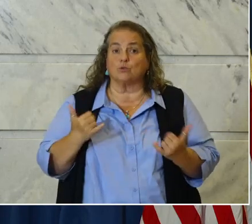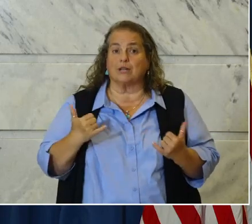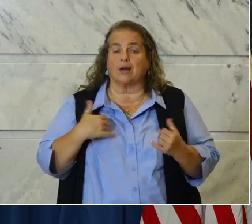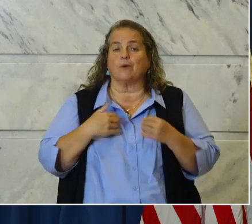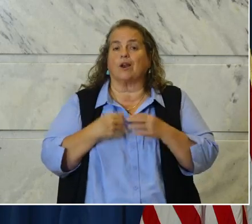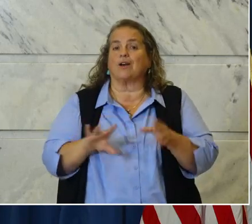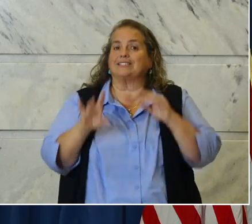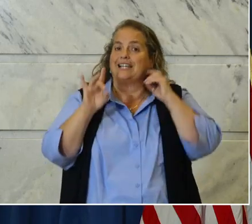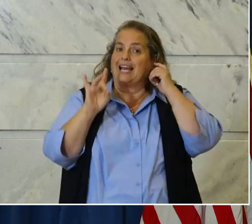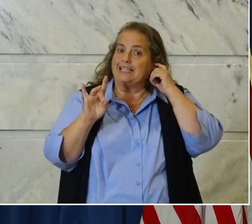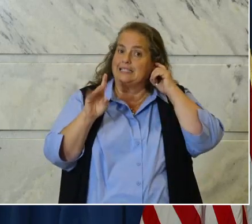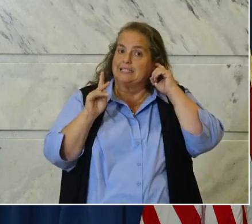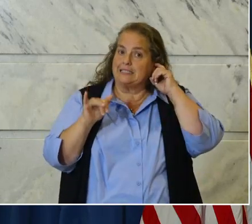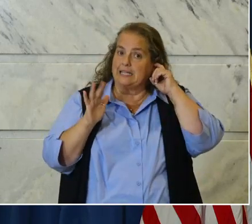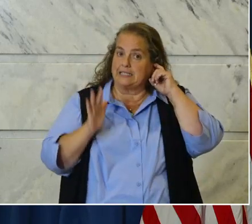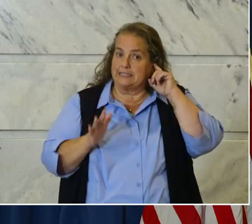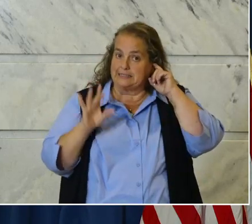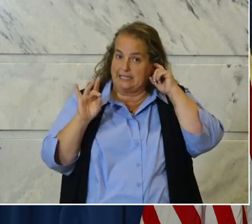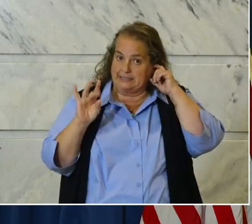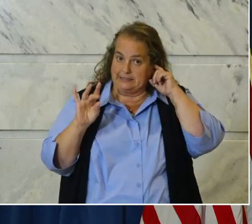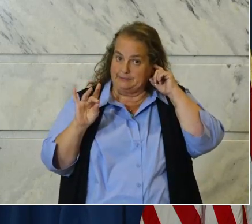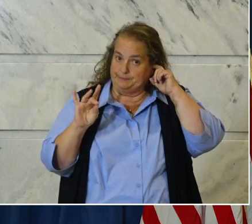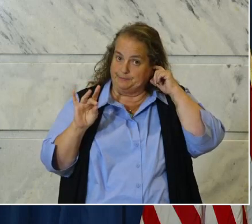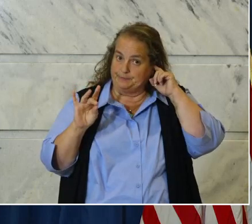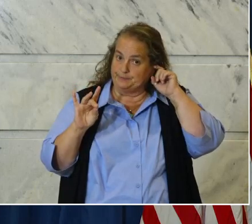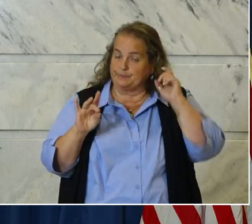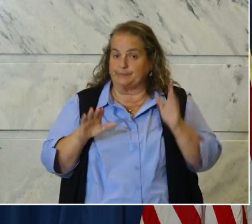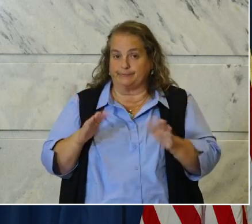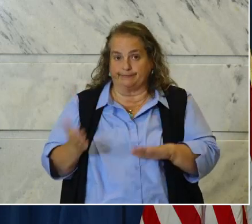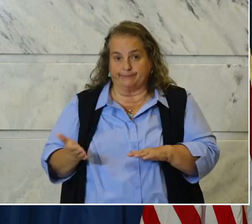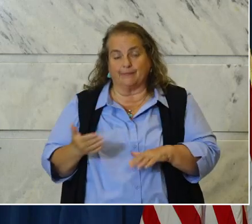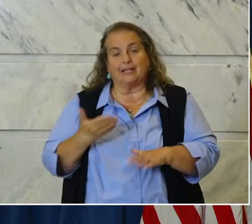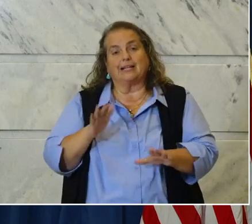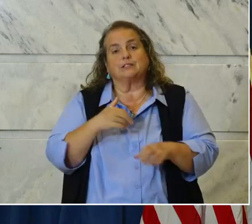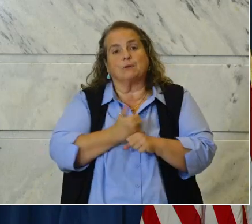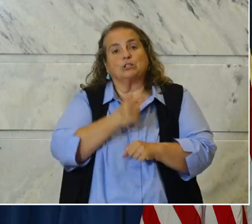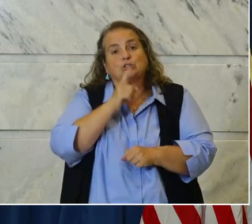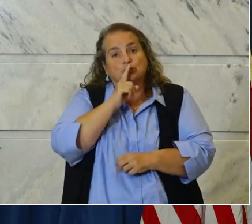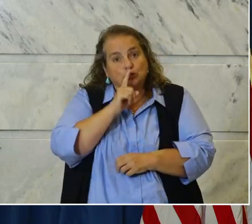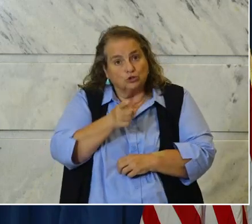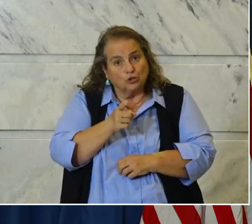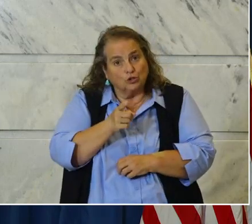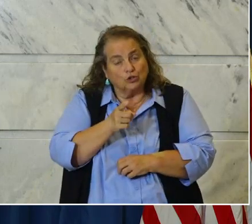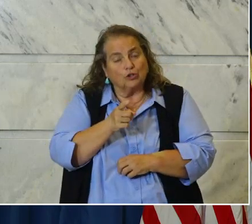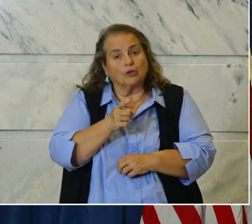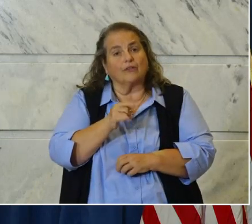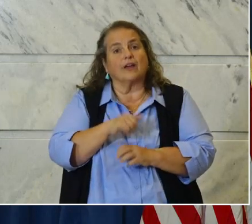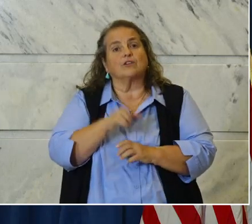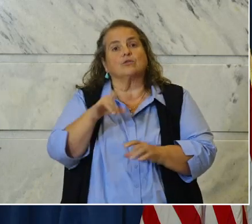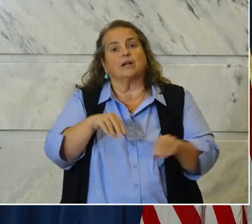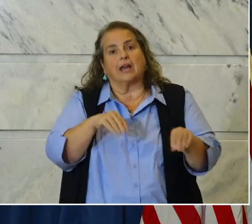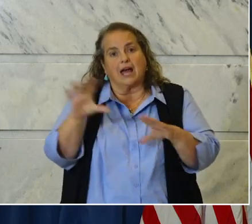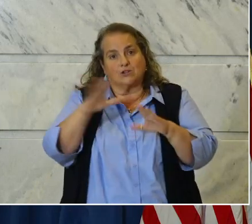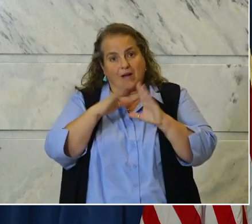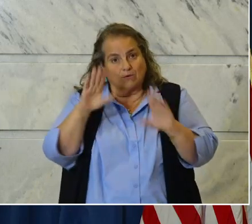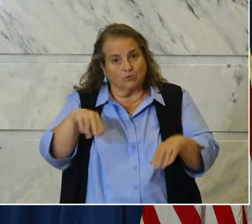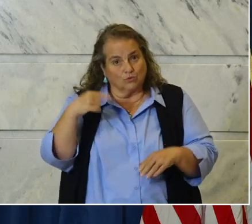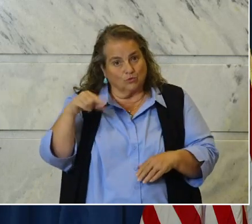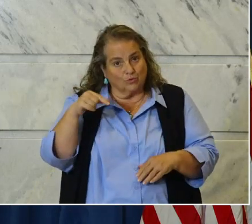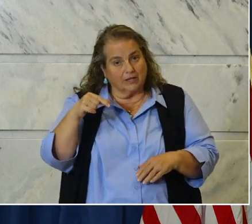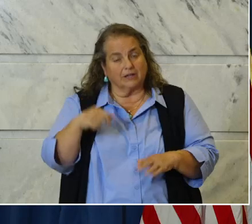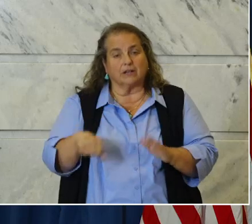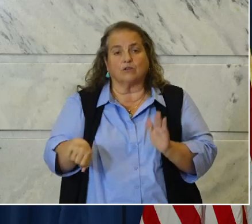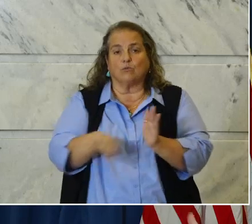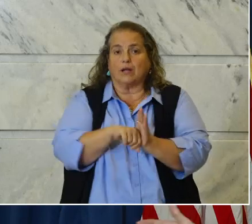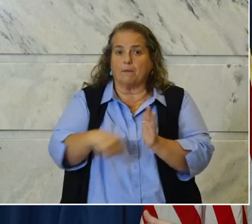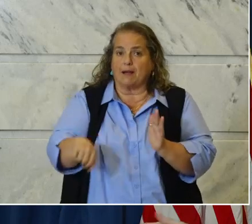8 additional Kentuckians. Let's make sure that we light our homes up green. We ring